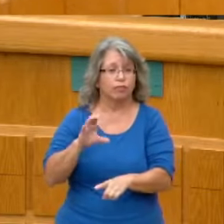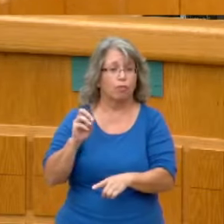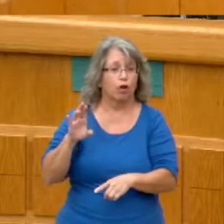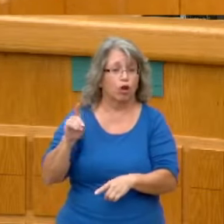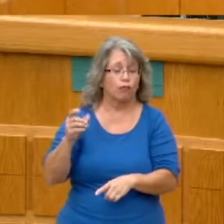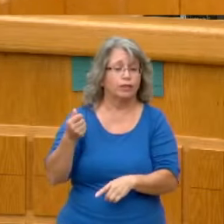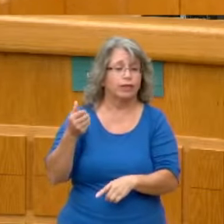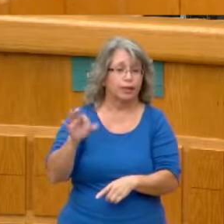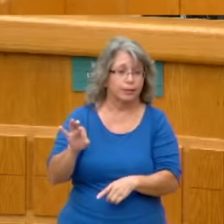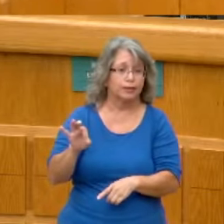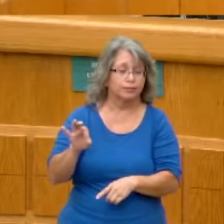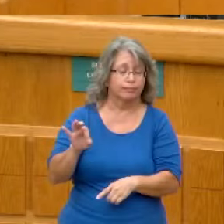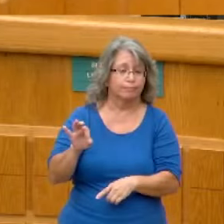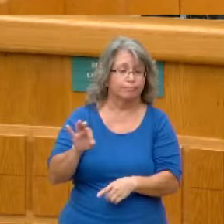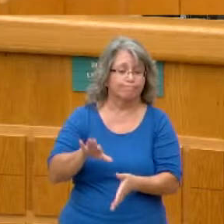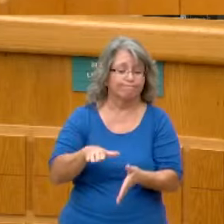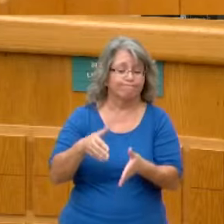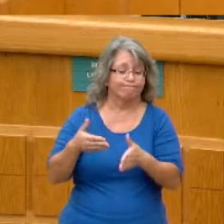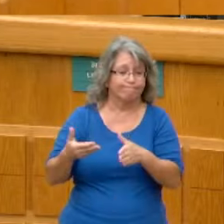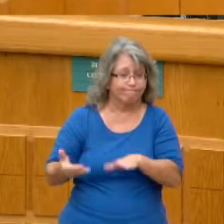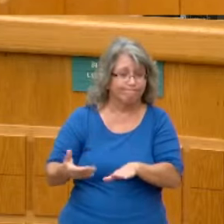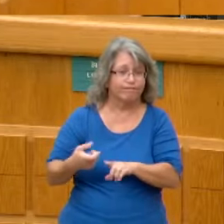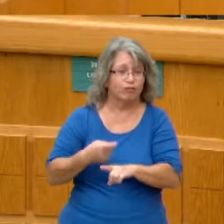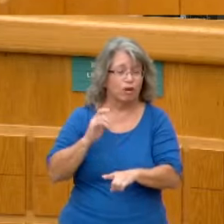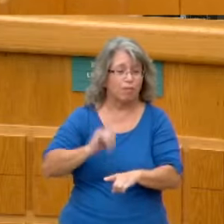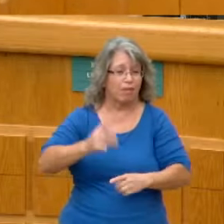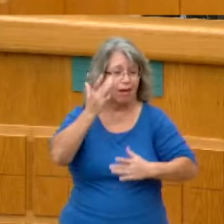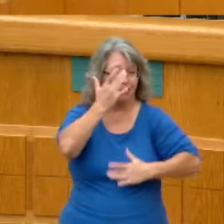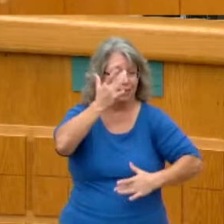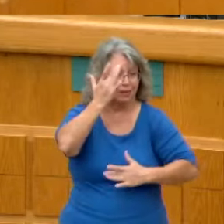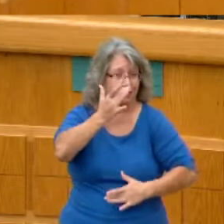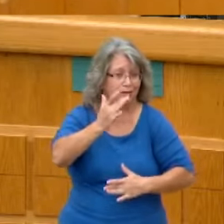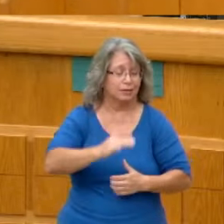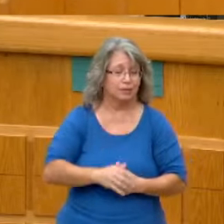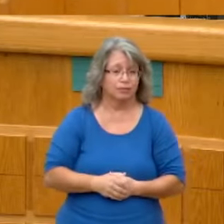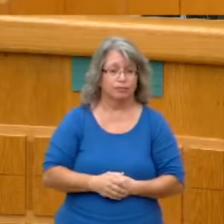succumbed to the illness. Fine.